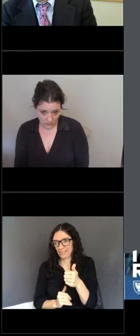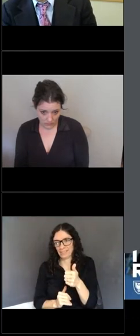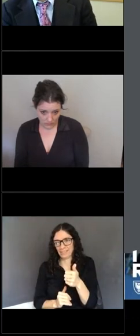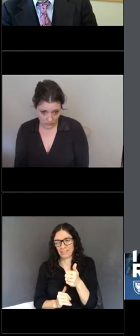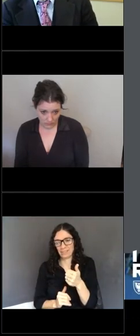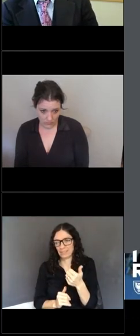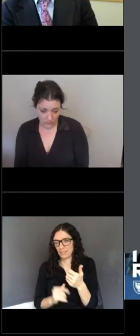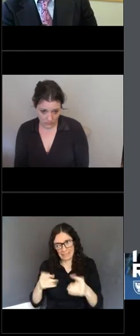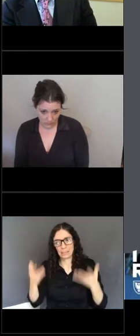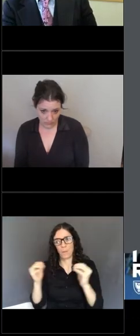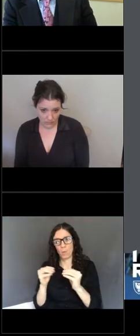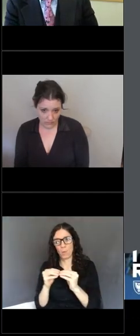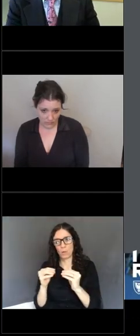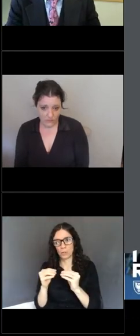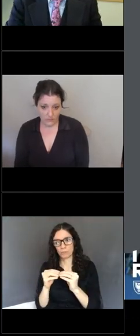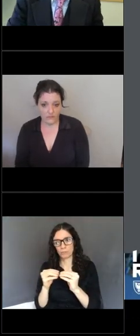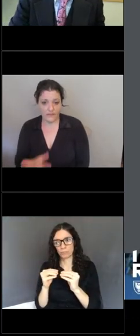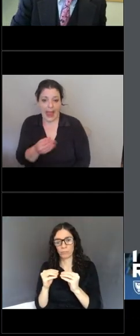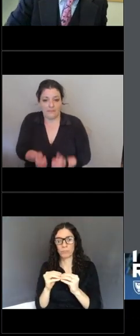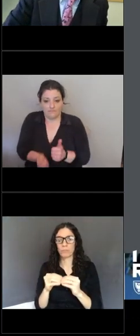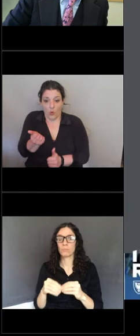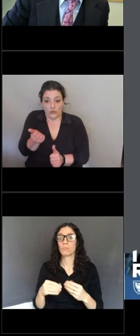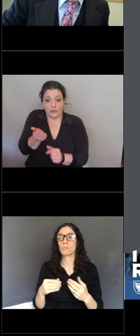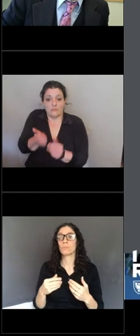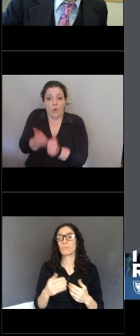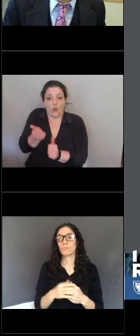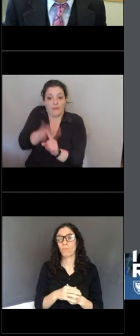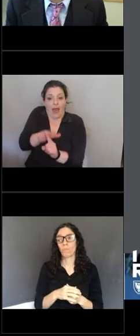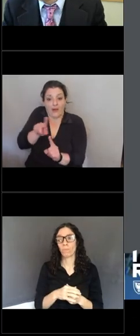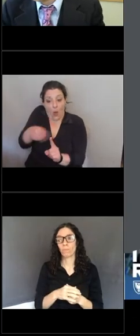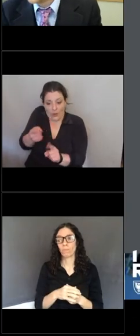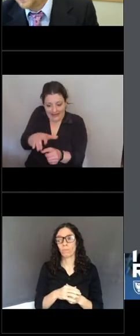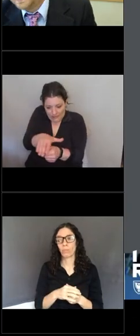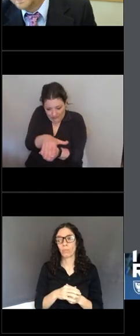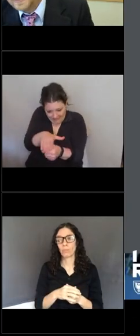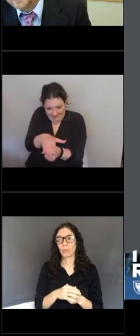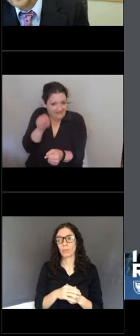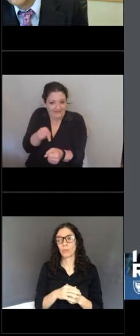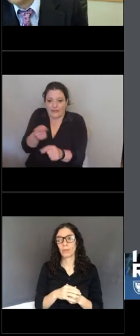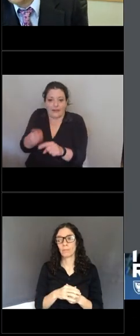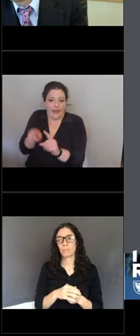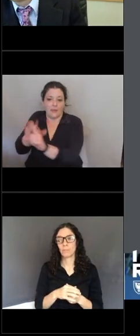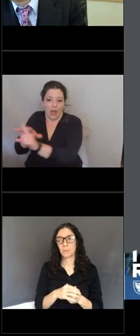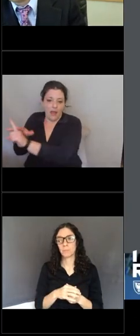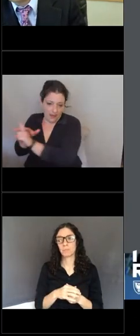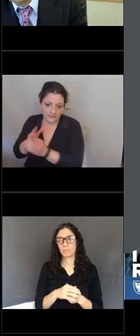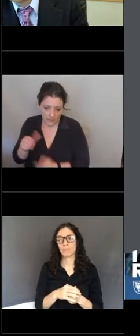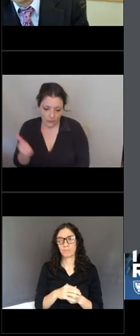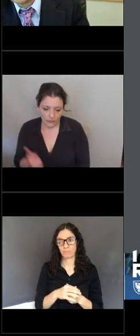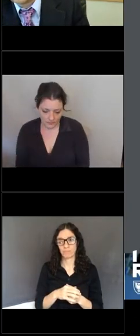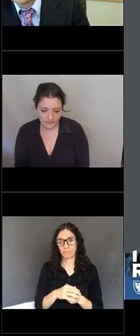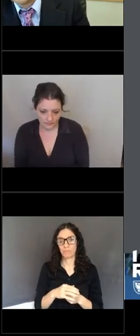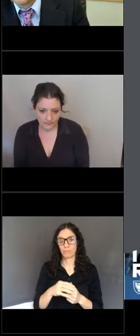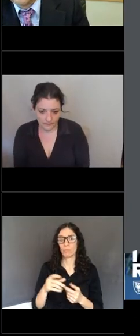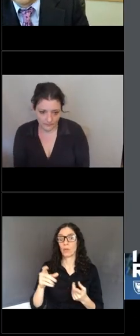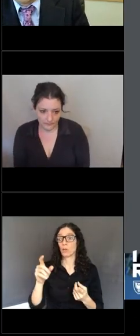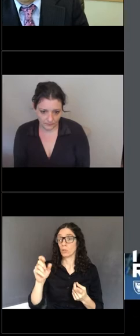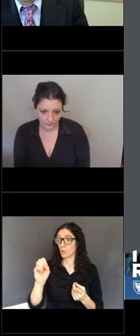brings us to a place where ultimately for us, we were looking and limiting our scope and looking only at biodiversity related